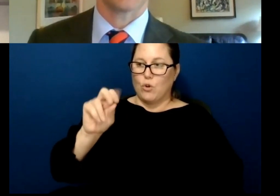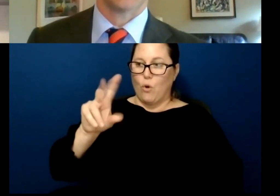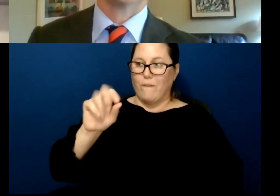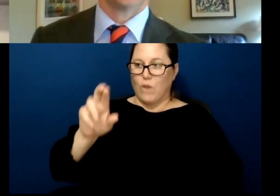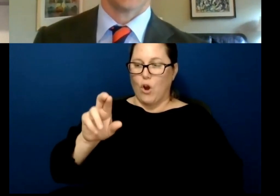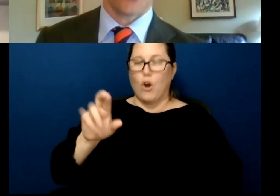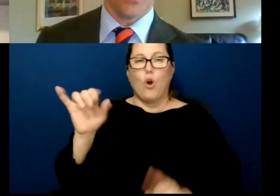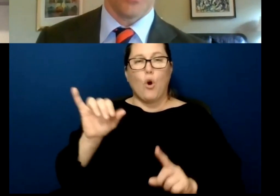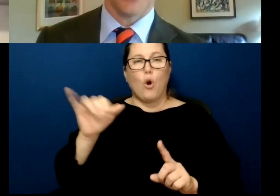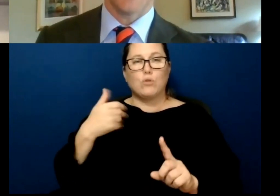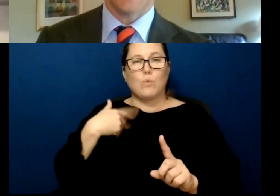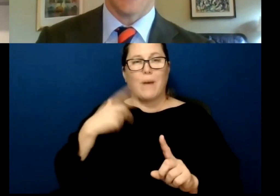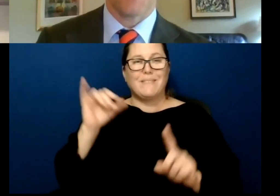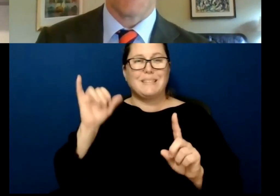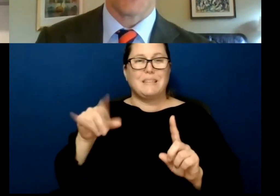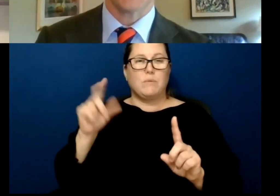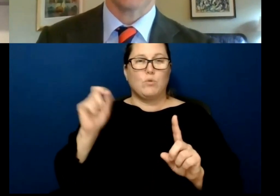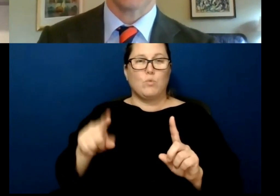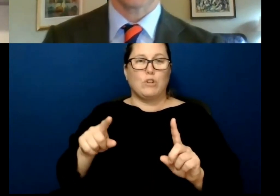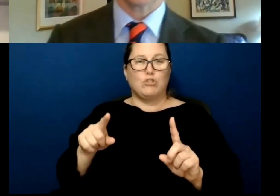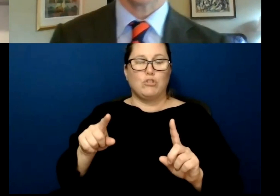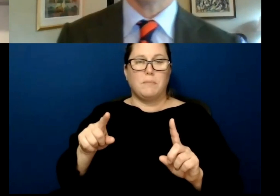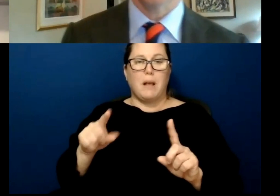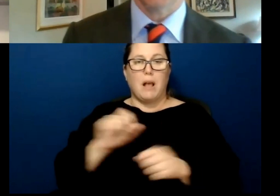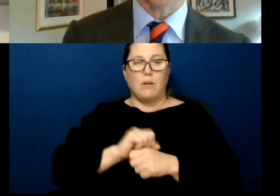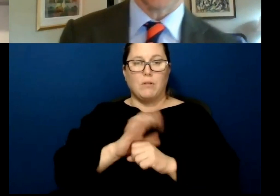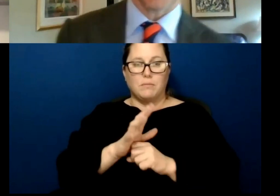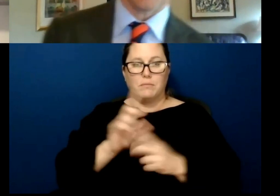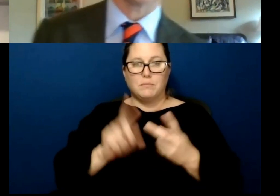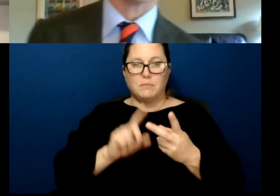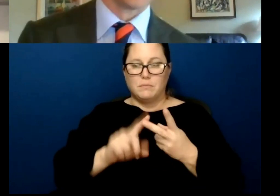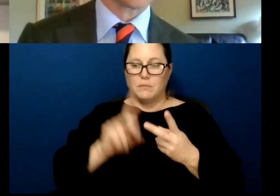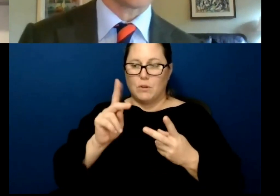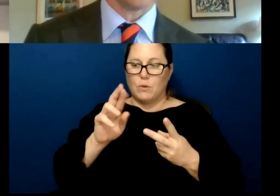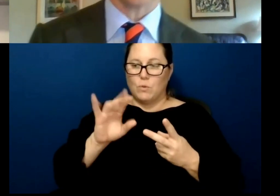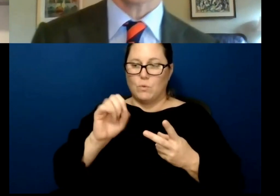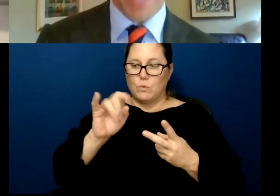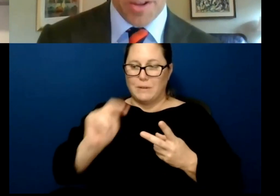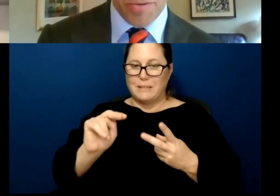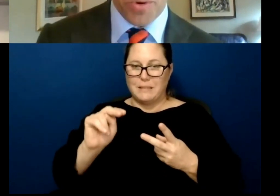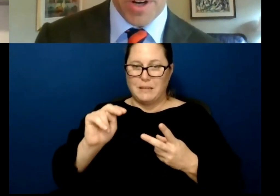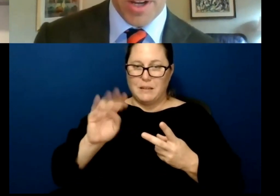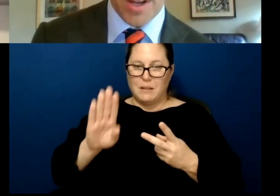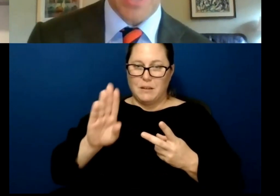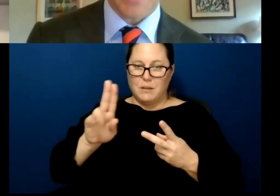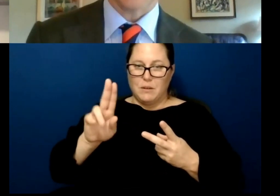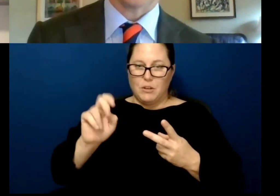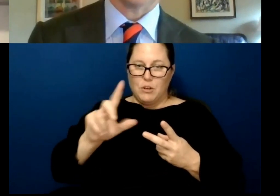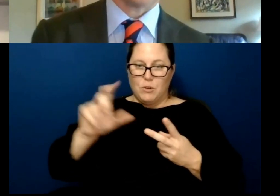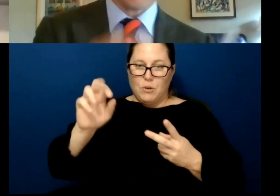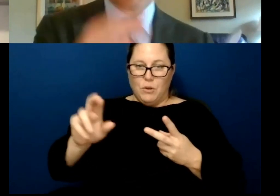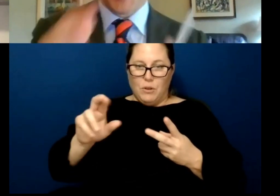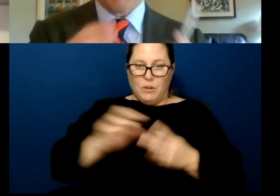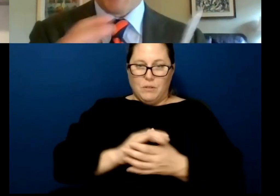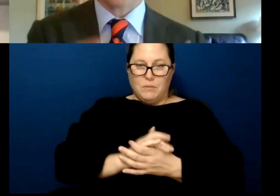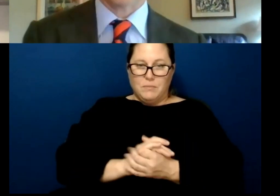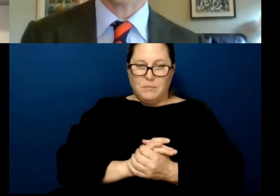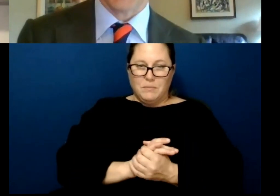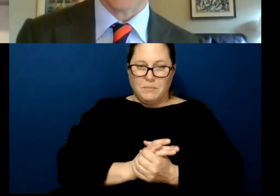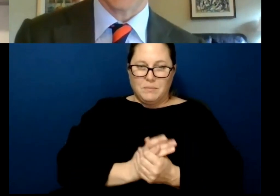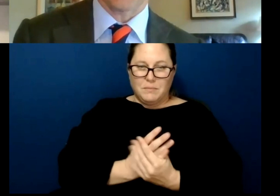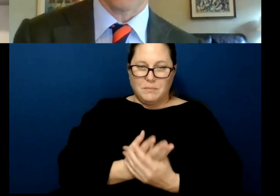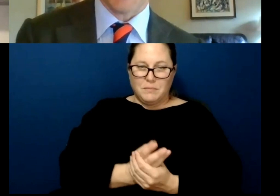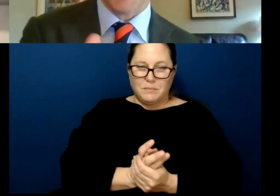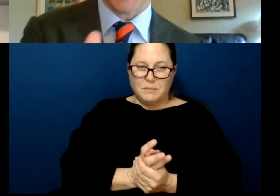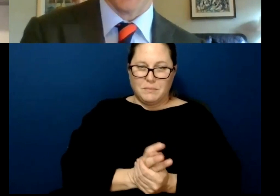from Temescal Canyon High School. We have a question from Kristen Bueller, Irvington High School, also in California. I'm going to